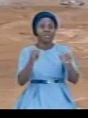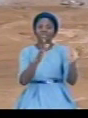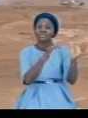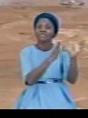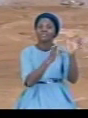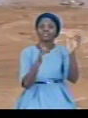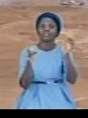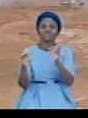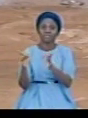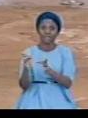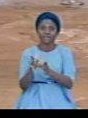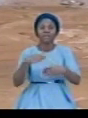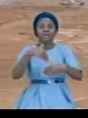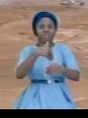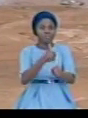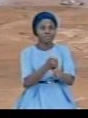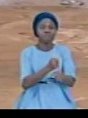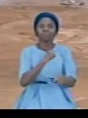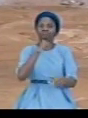Jesus.